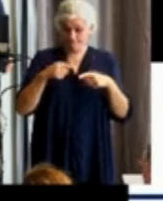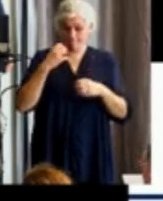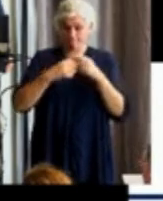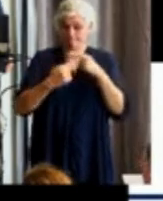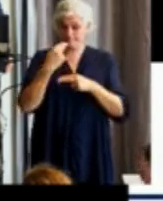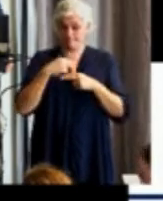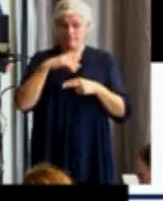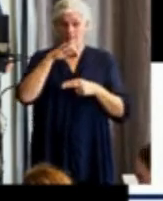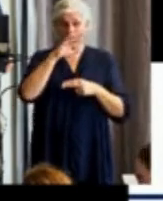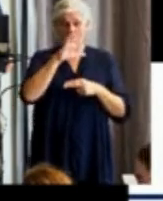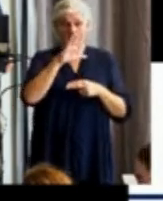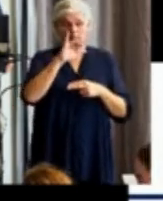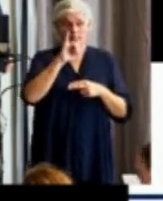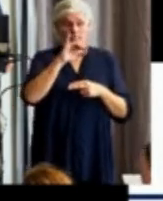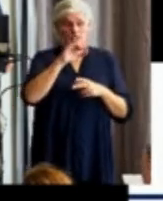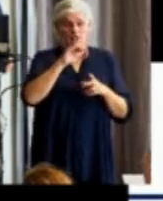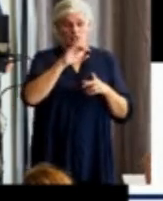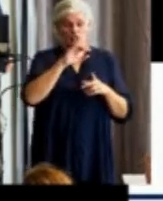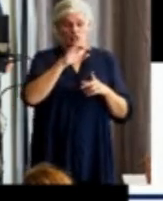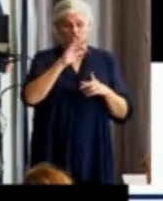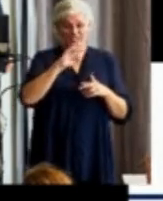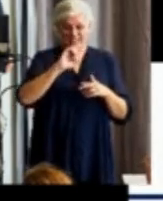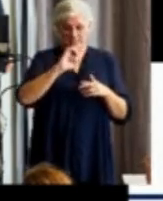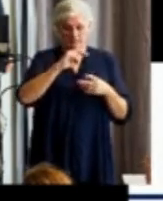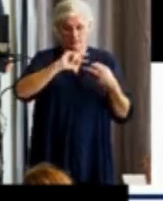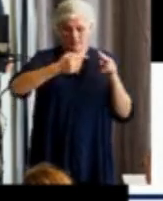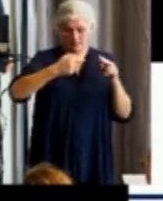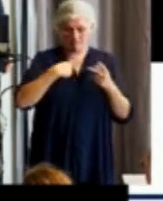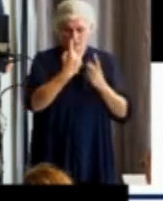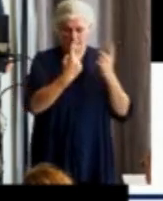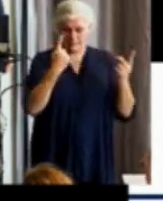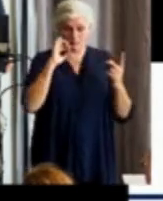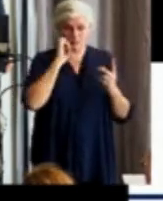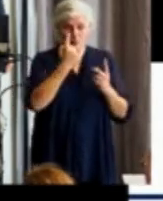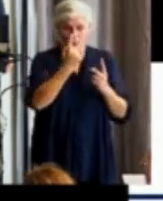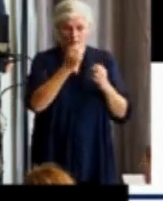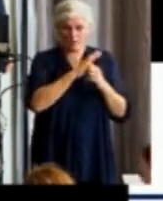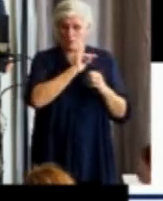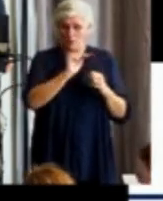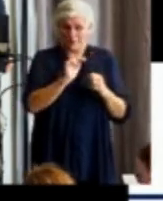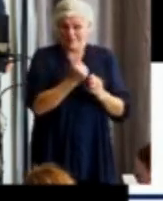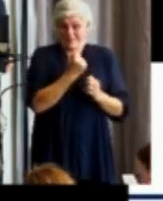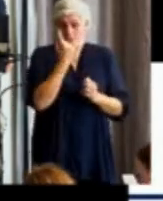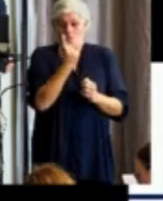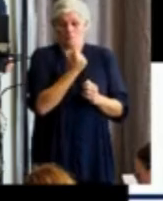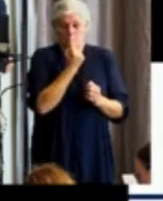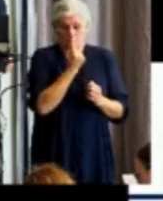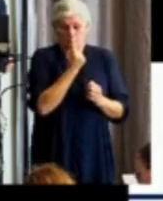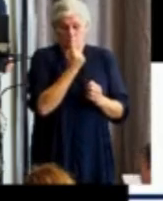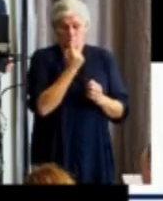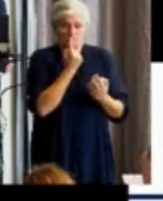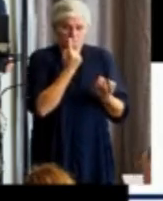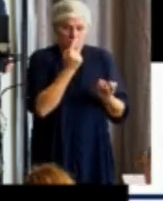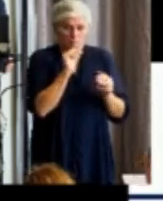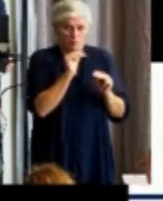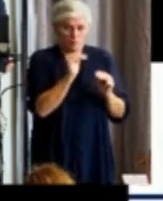at that HLA genotype for these individuals, because this is one of the, if not the